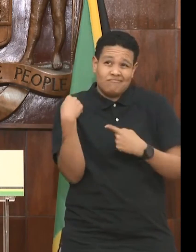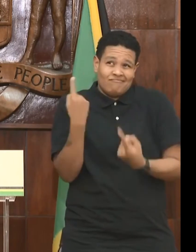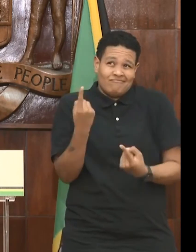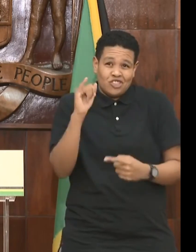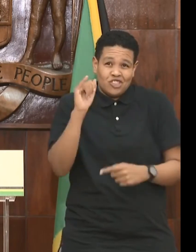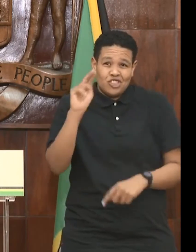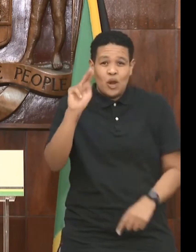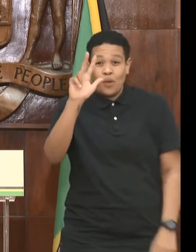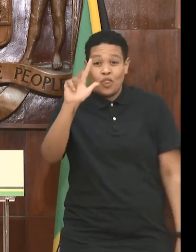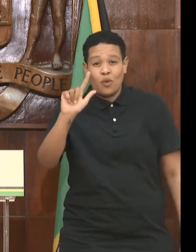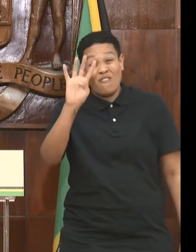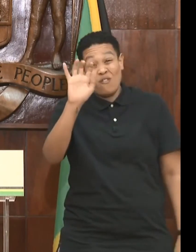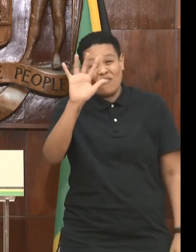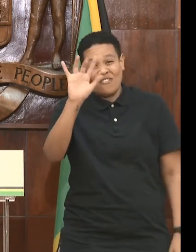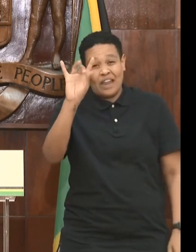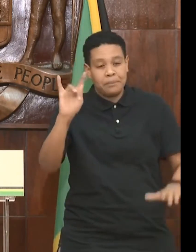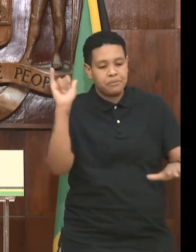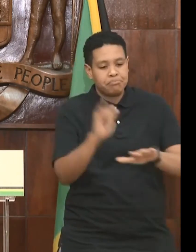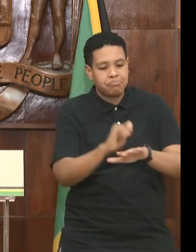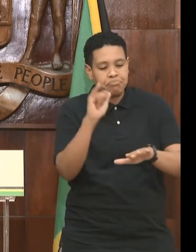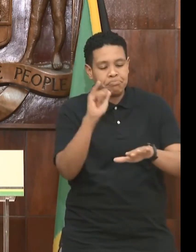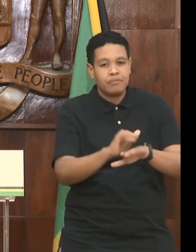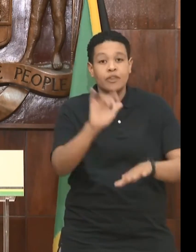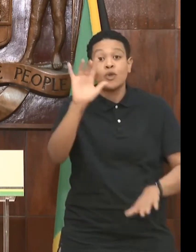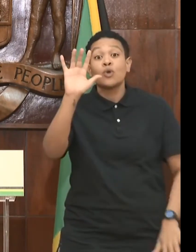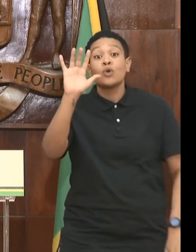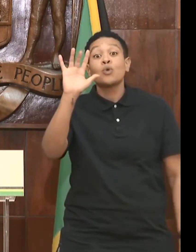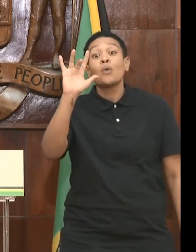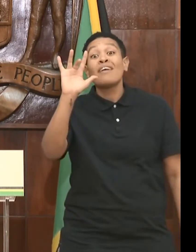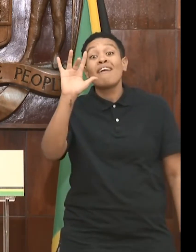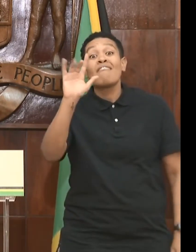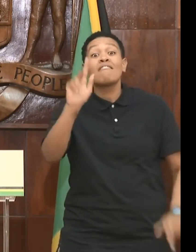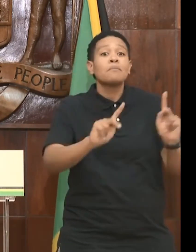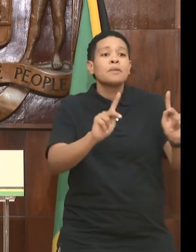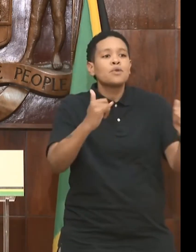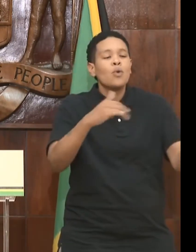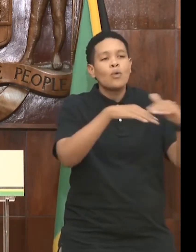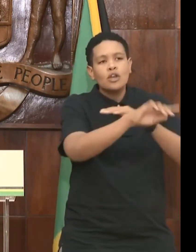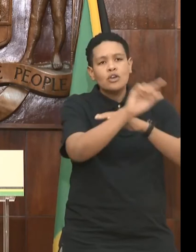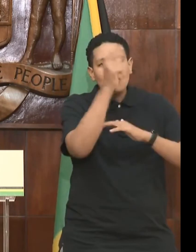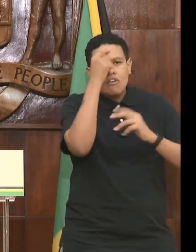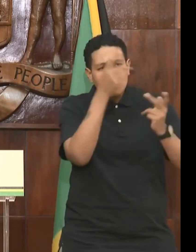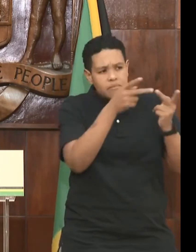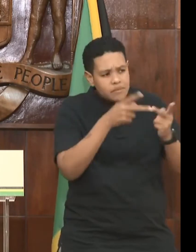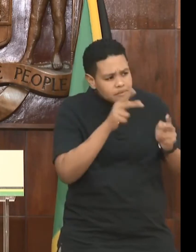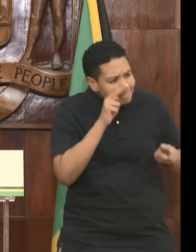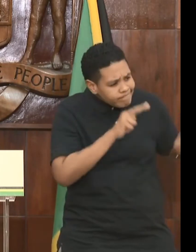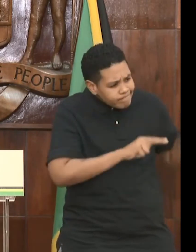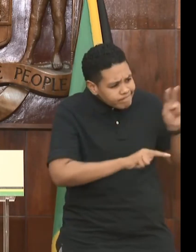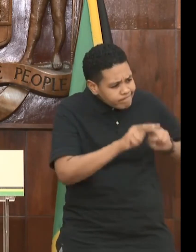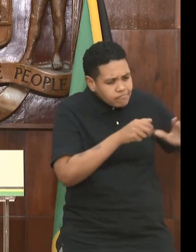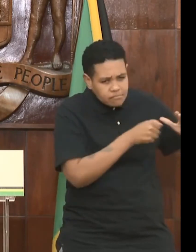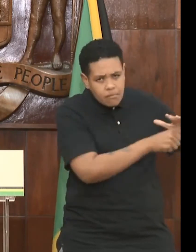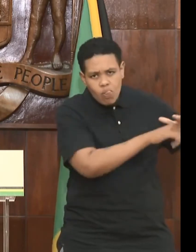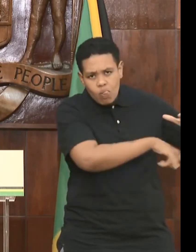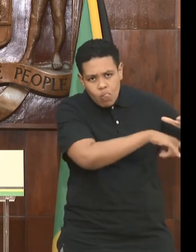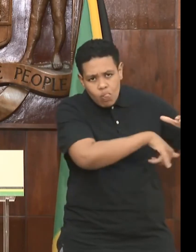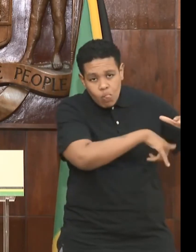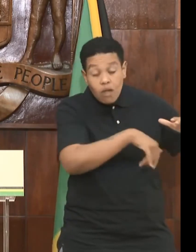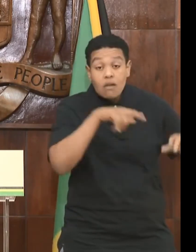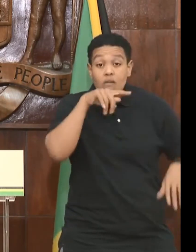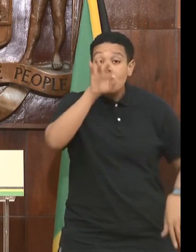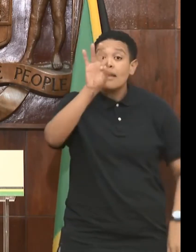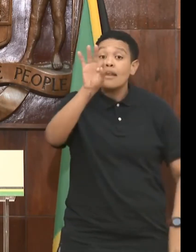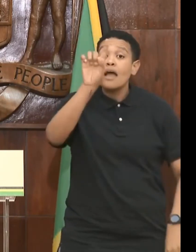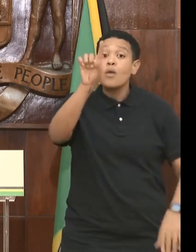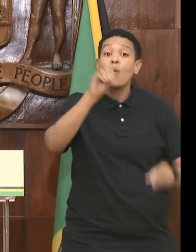31. 25 persons are now in government facilities for quarantine. 91 are